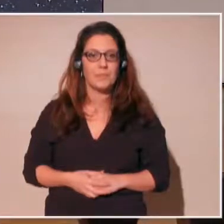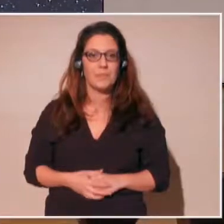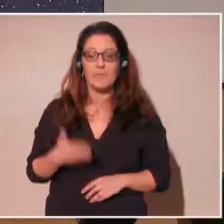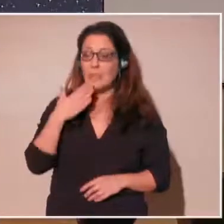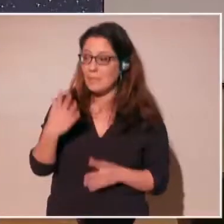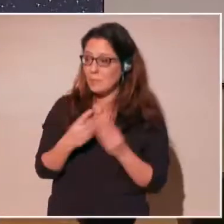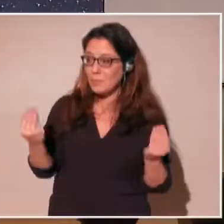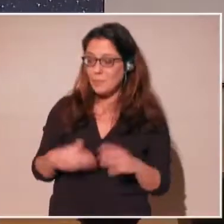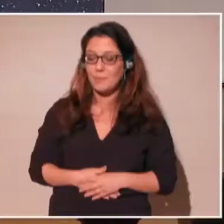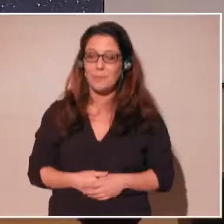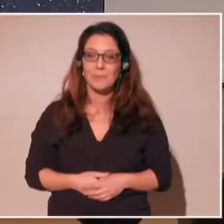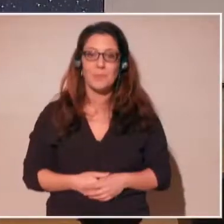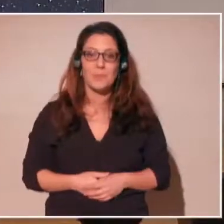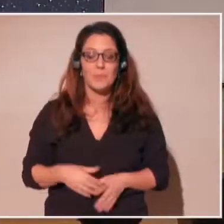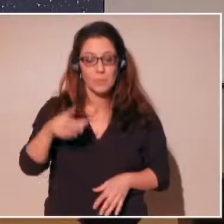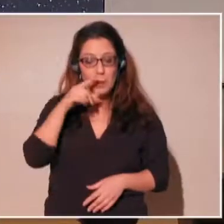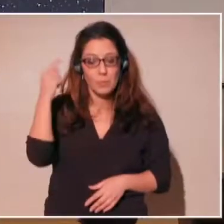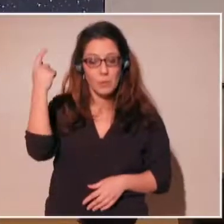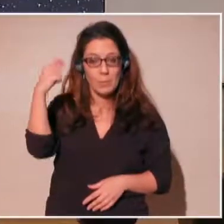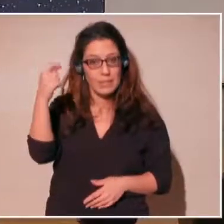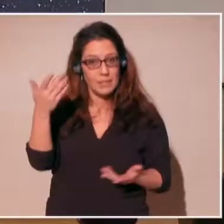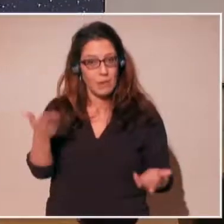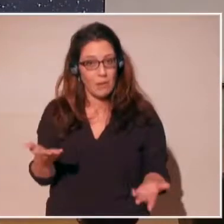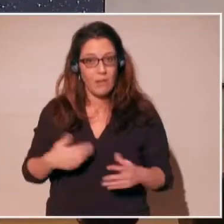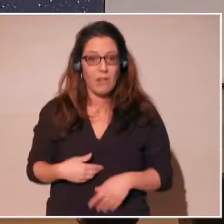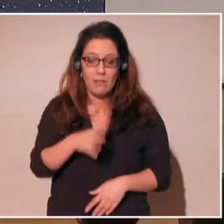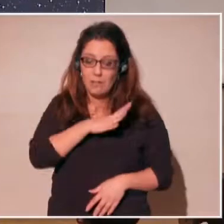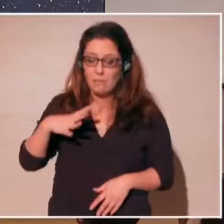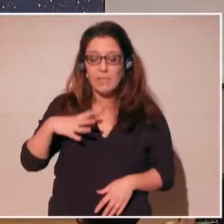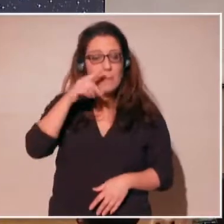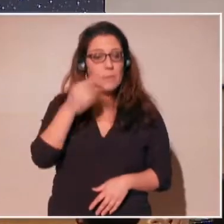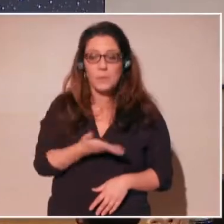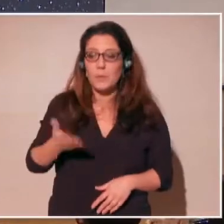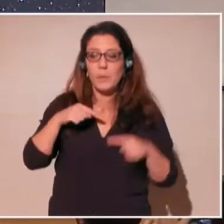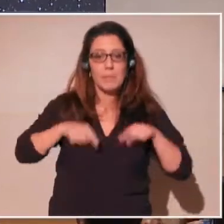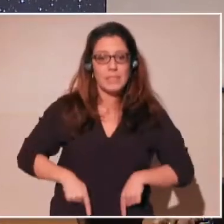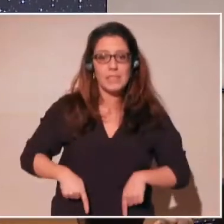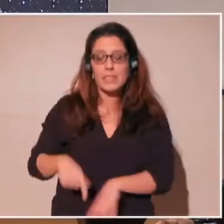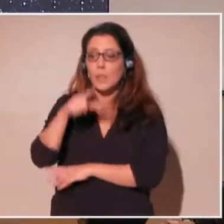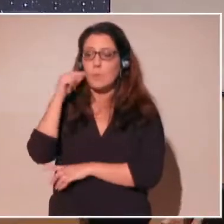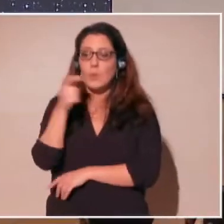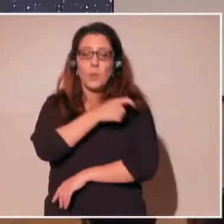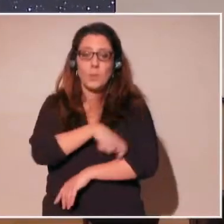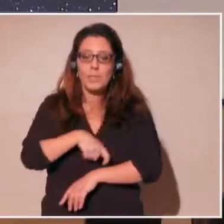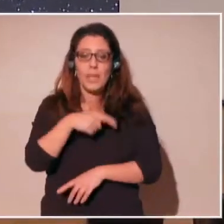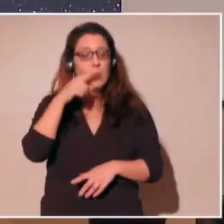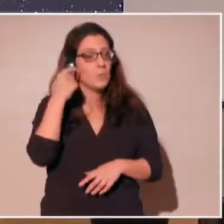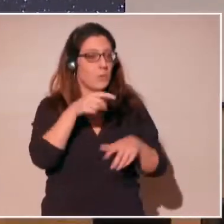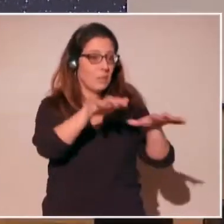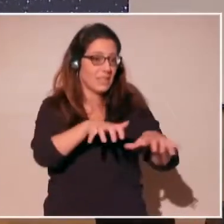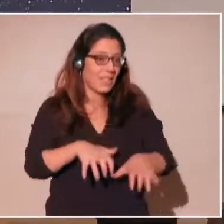Merci beaucoup. Thank you very much, Mr. President, ladies and gentlemen, ministers,